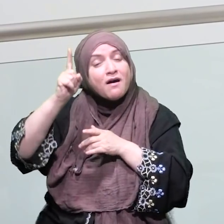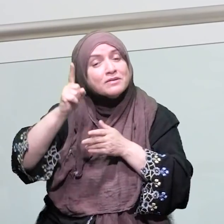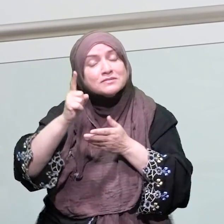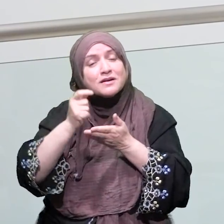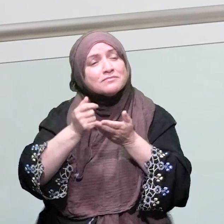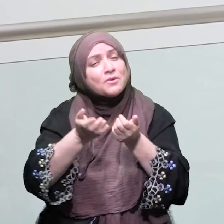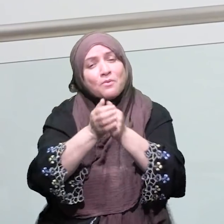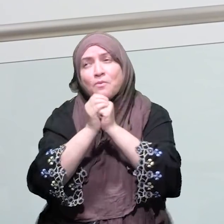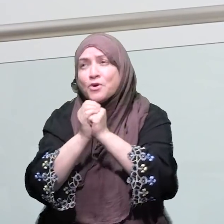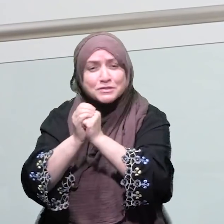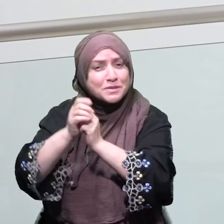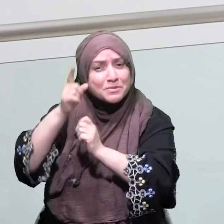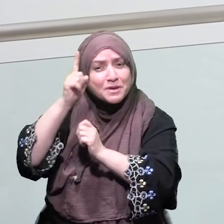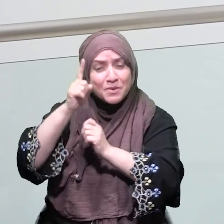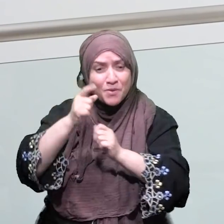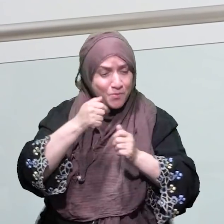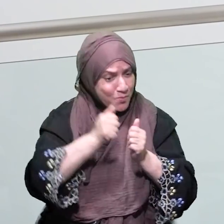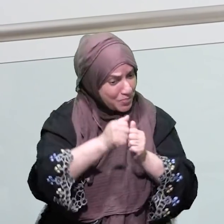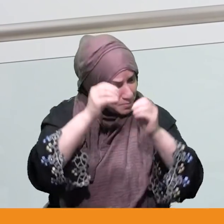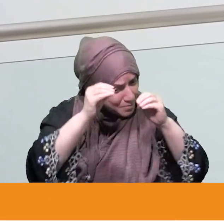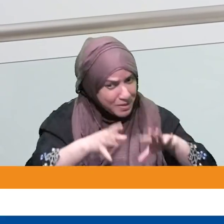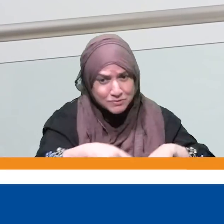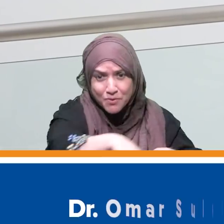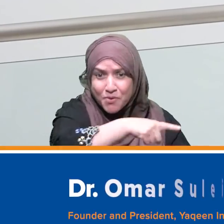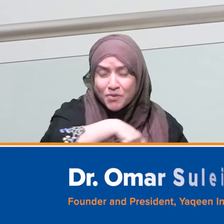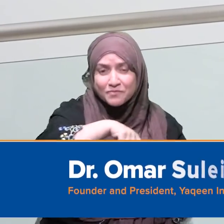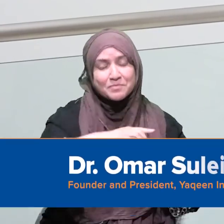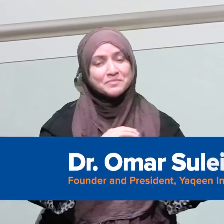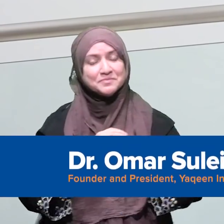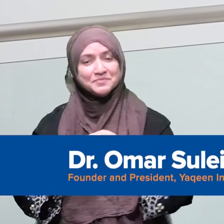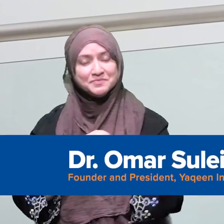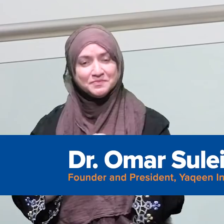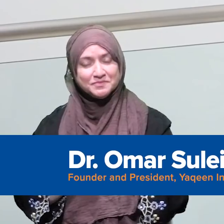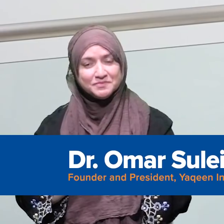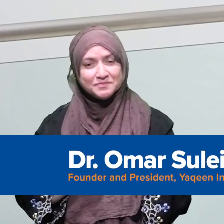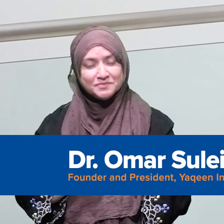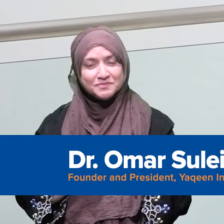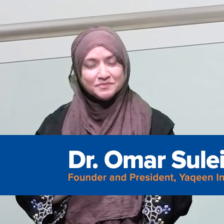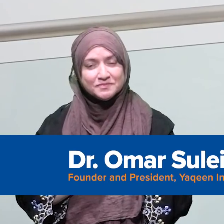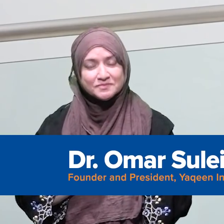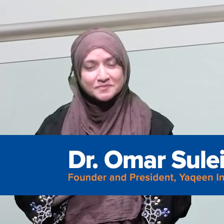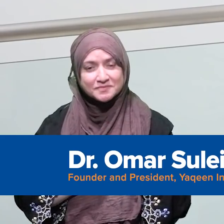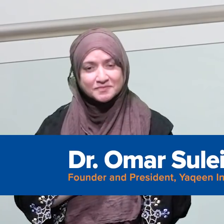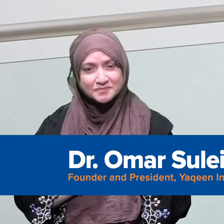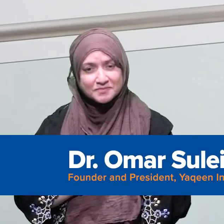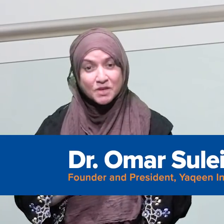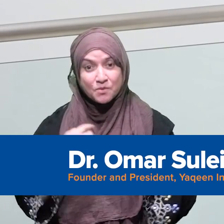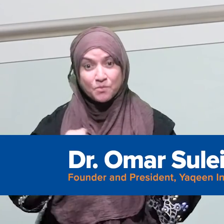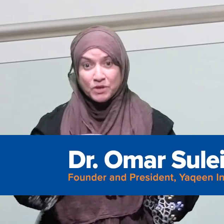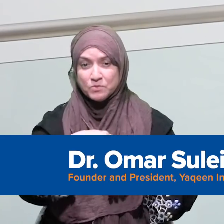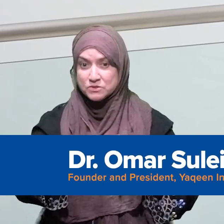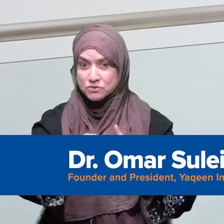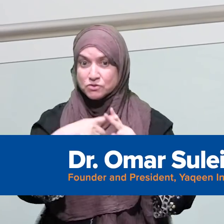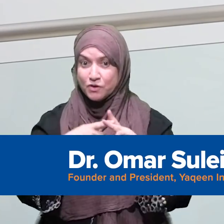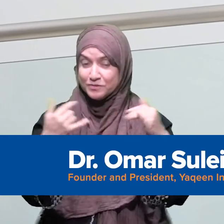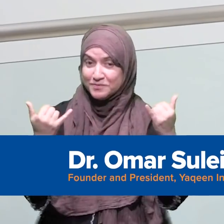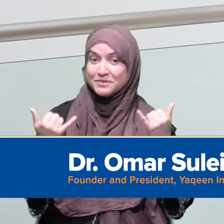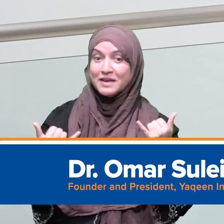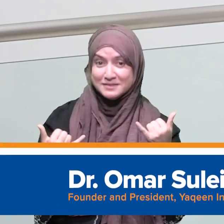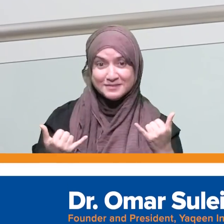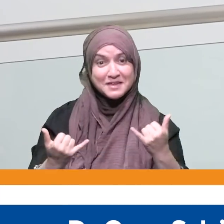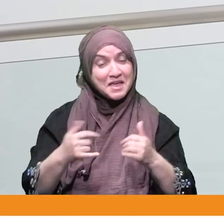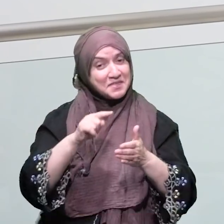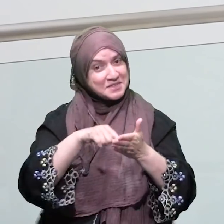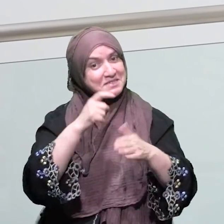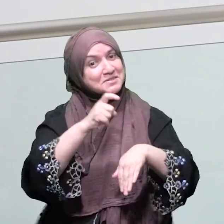Dear brothers and sisters, I'm going to get right into it because it is a long topic, but one that is